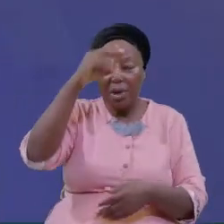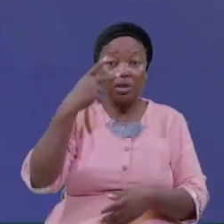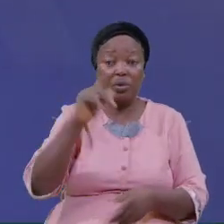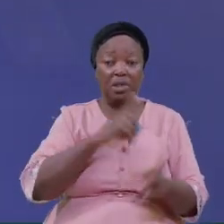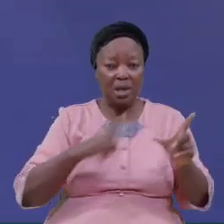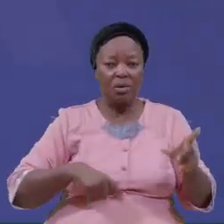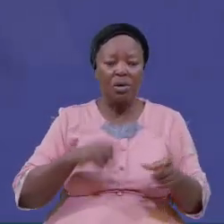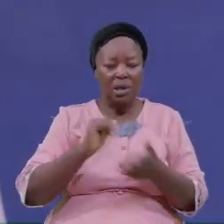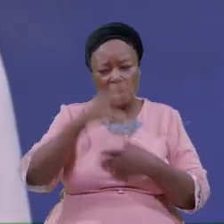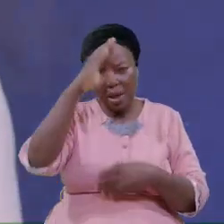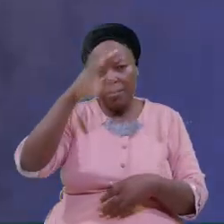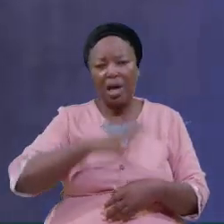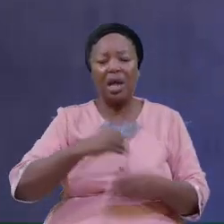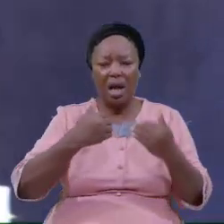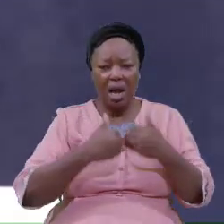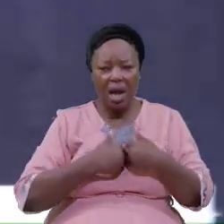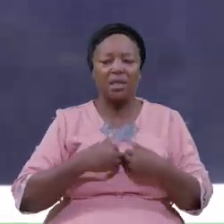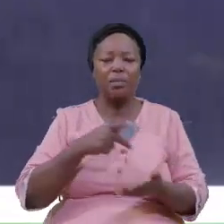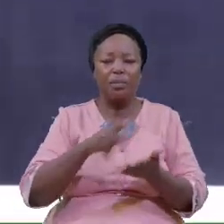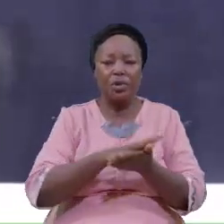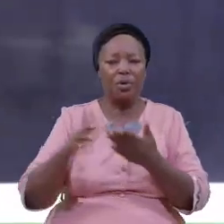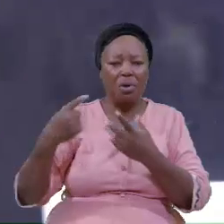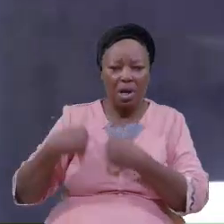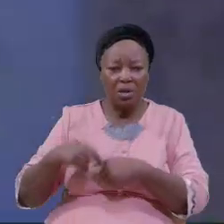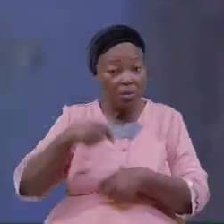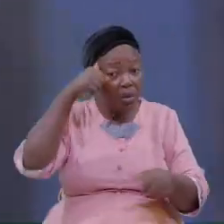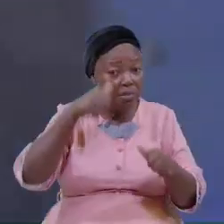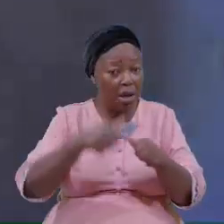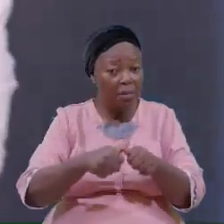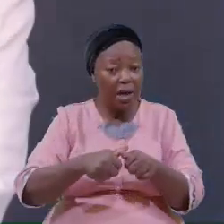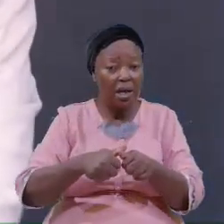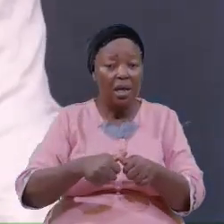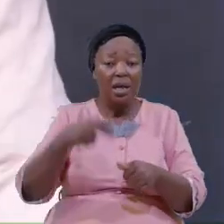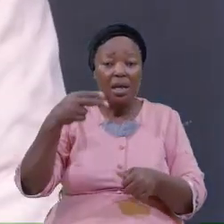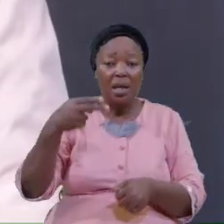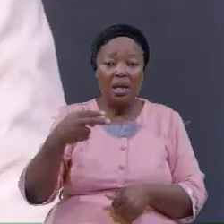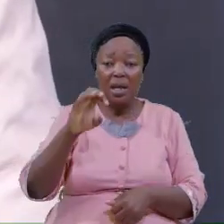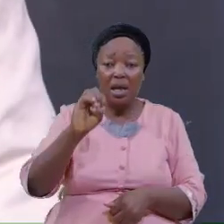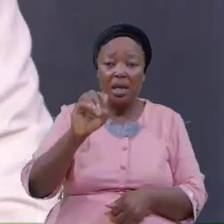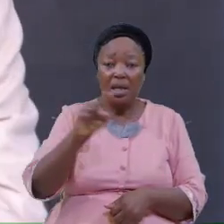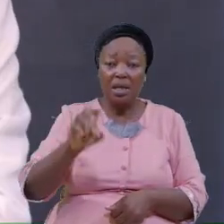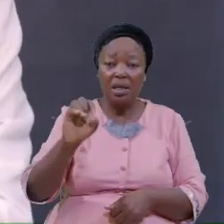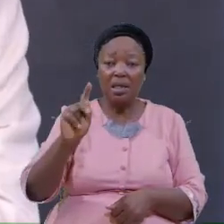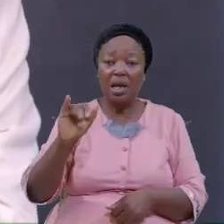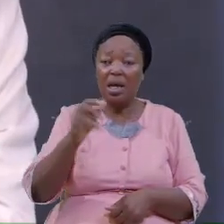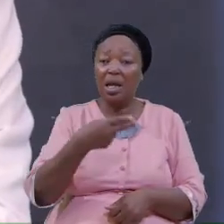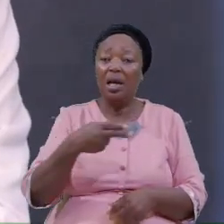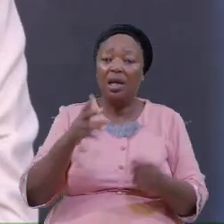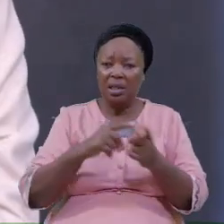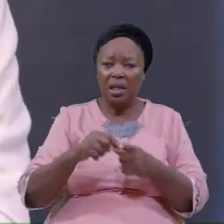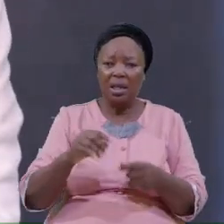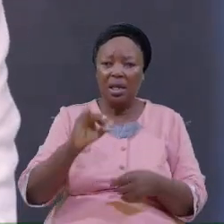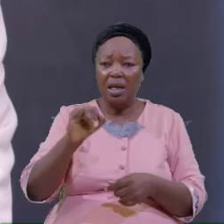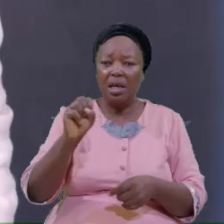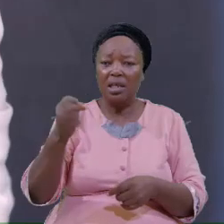heart. You remember Ezekiel? Isaiah said, order your house,